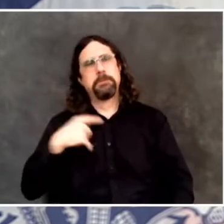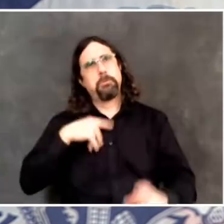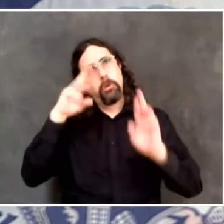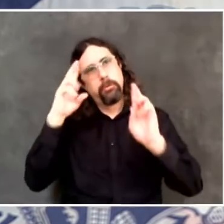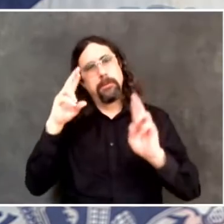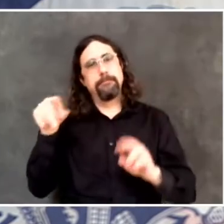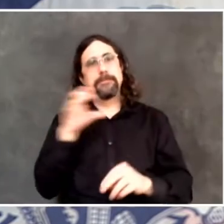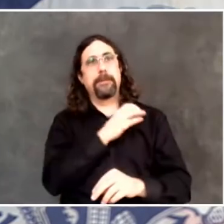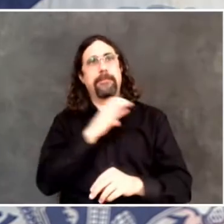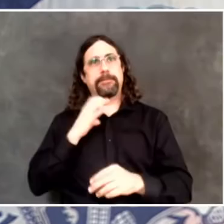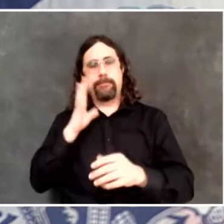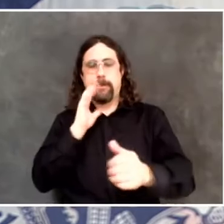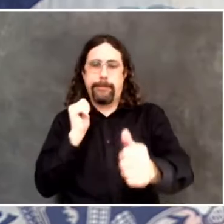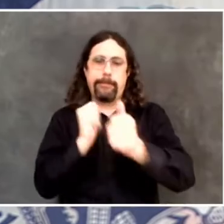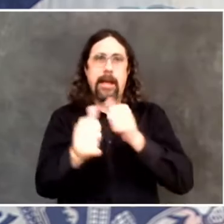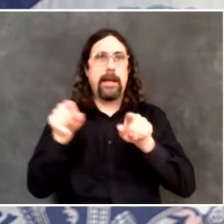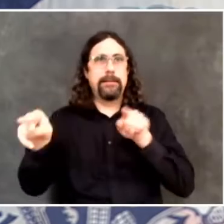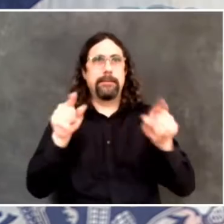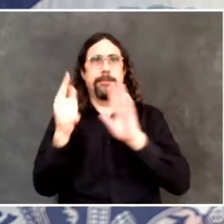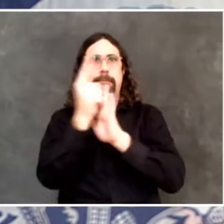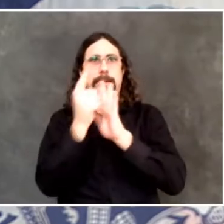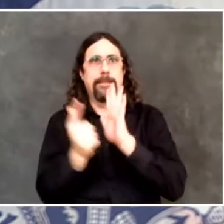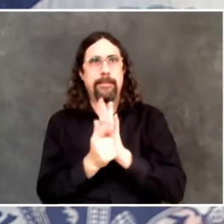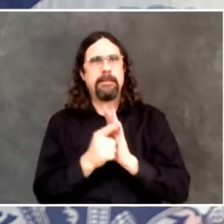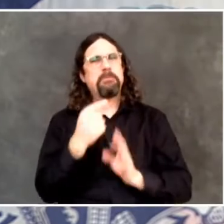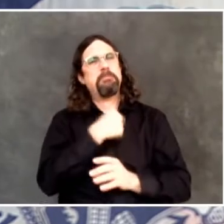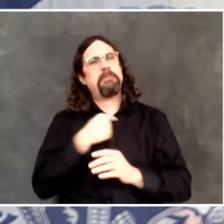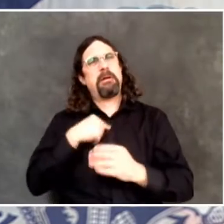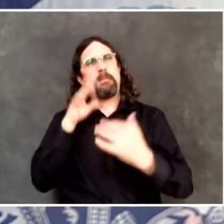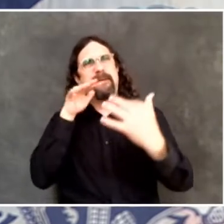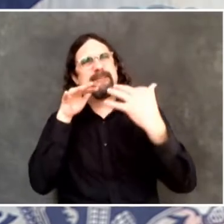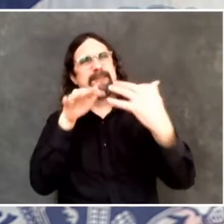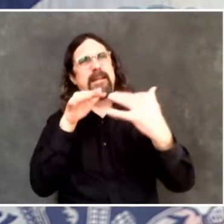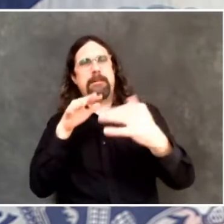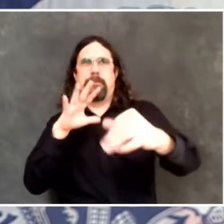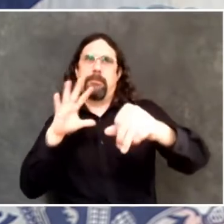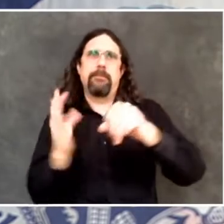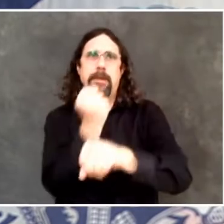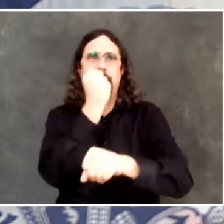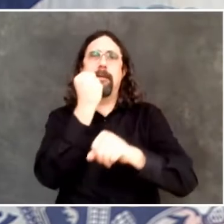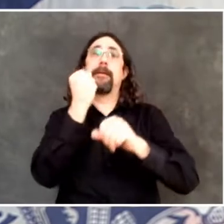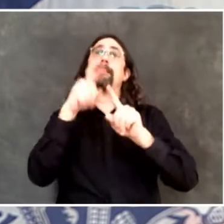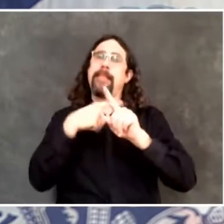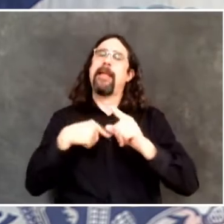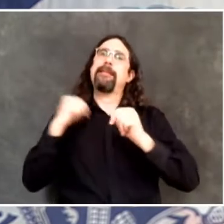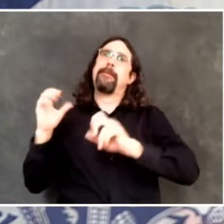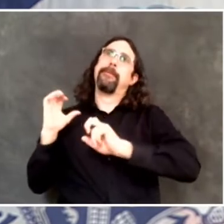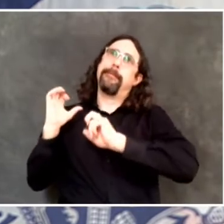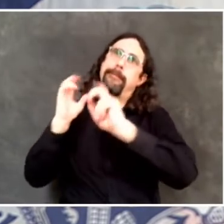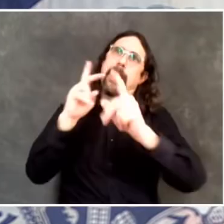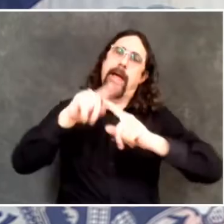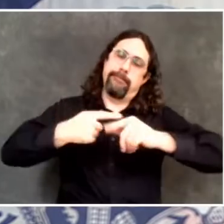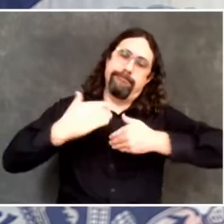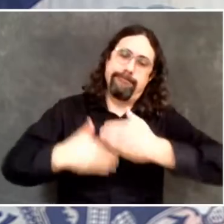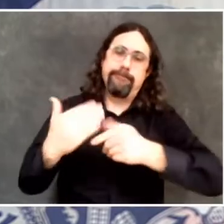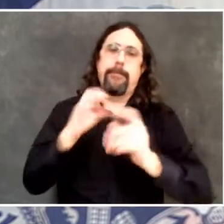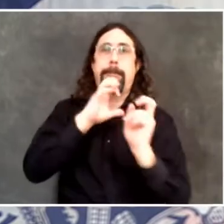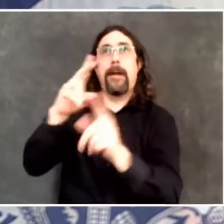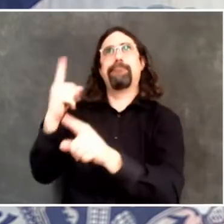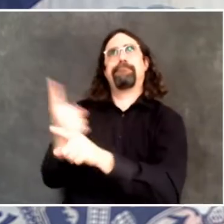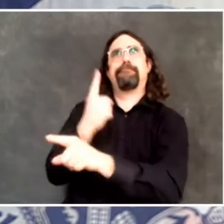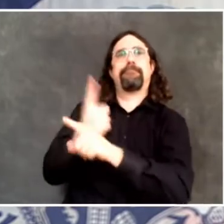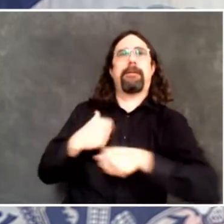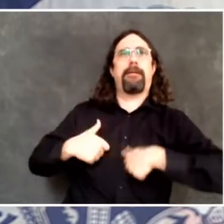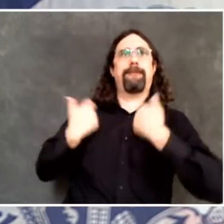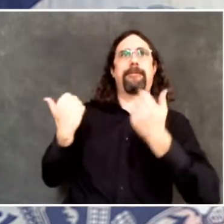this battle and then start on the road to recovery. Look, I'll finish just affirming the point